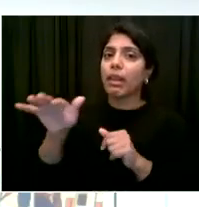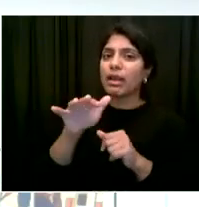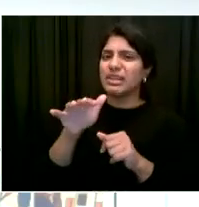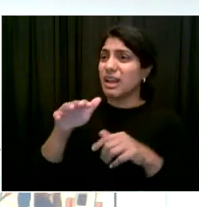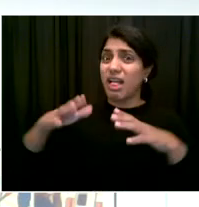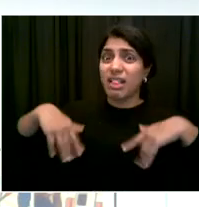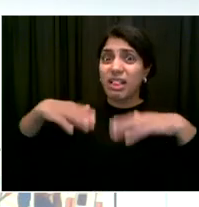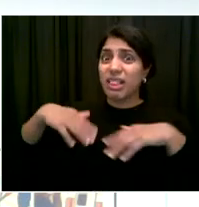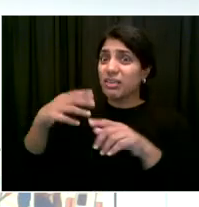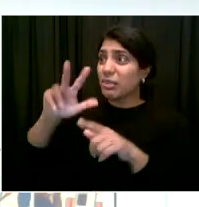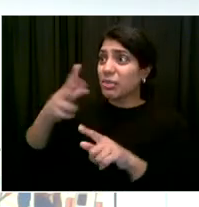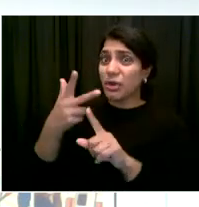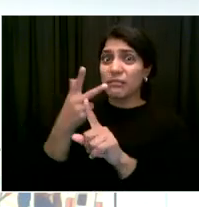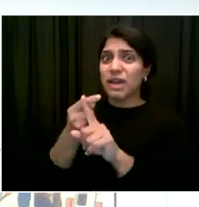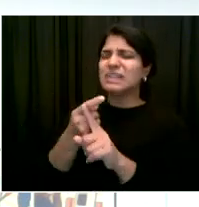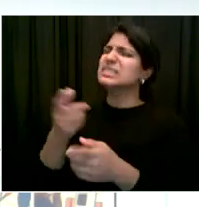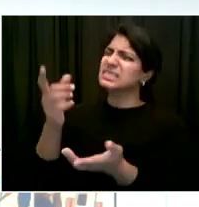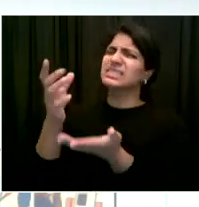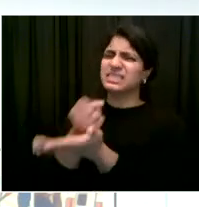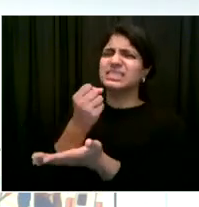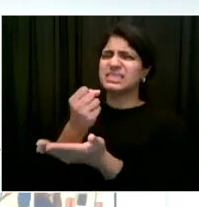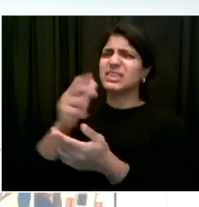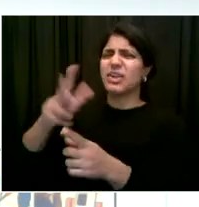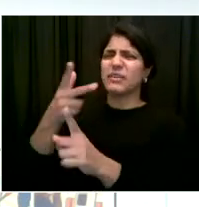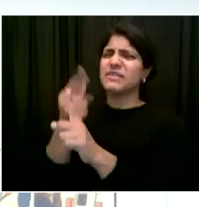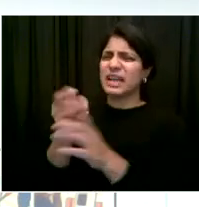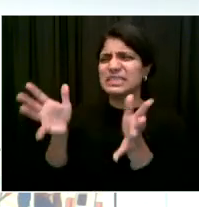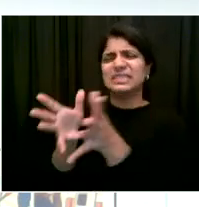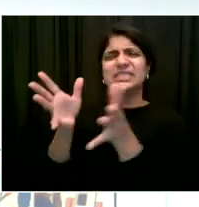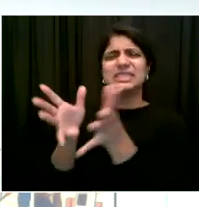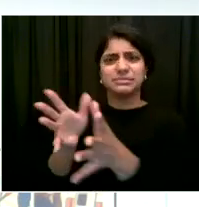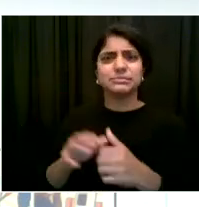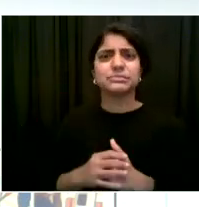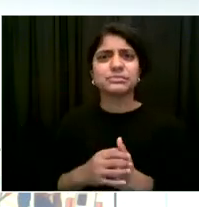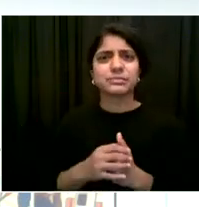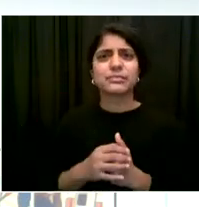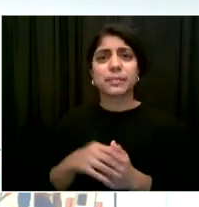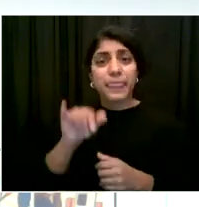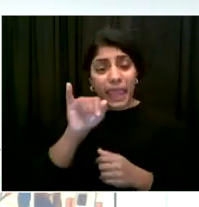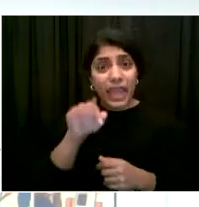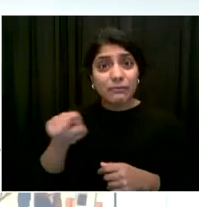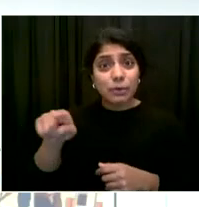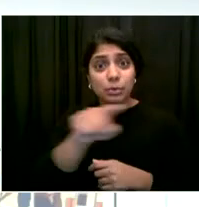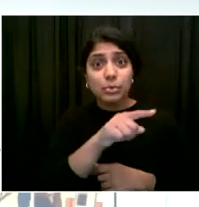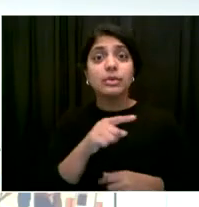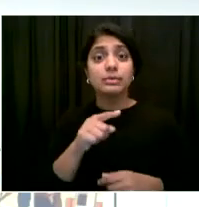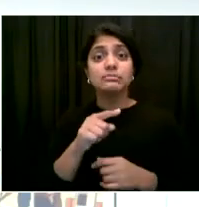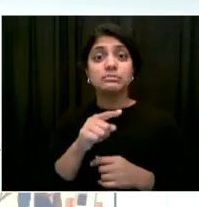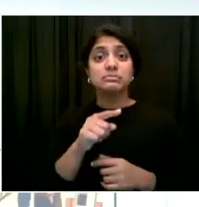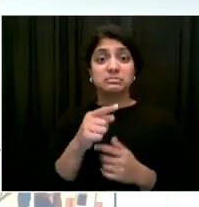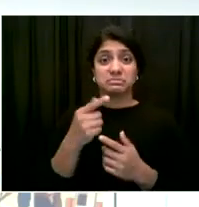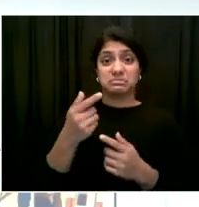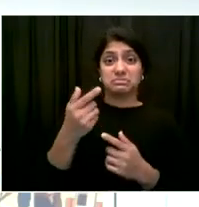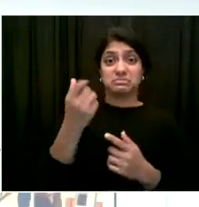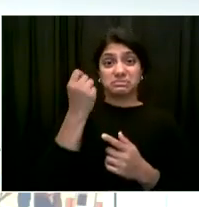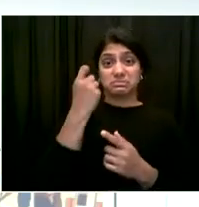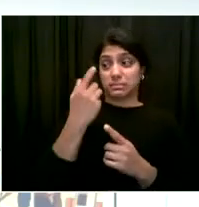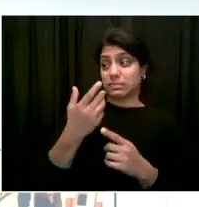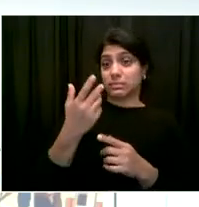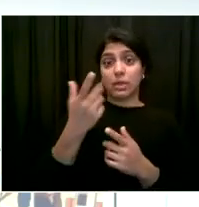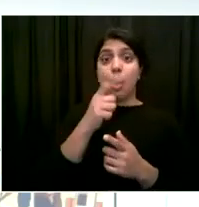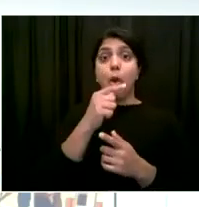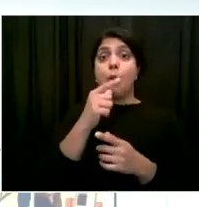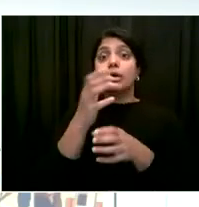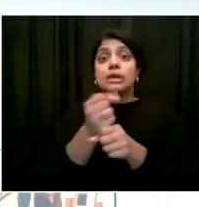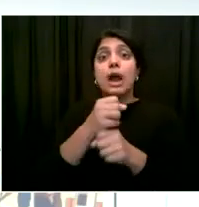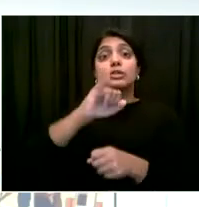with J&J at least 2 months ago. That means anytime before October 21st. So simply put,